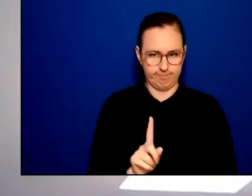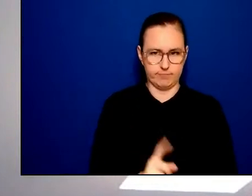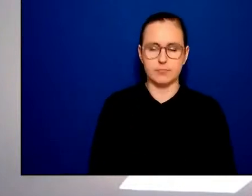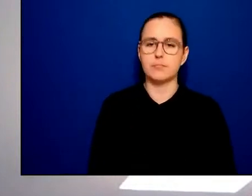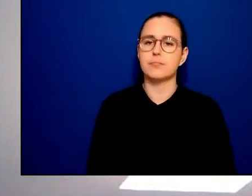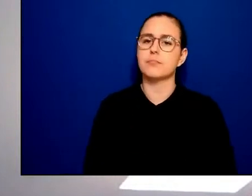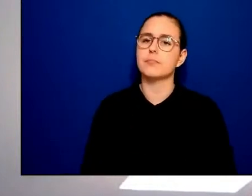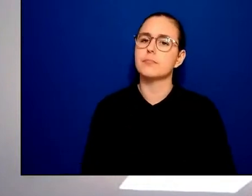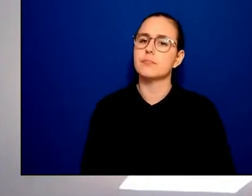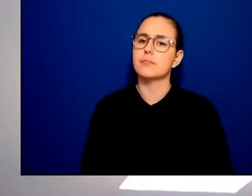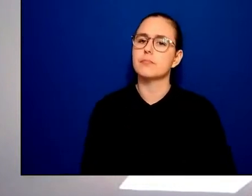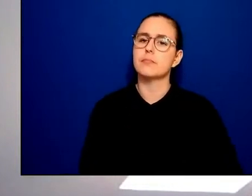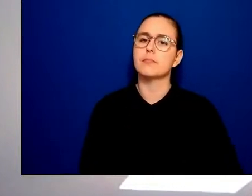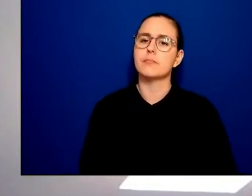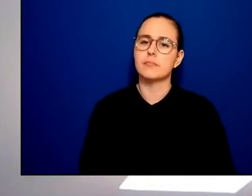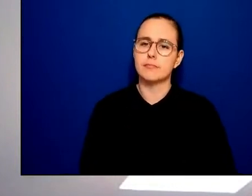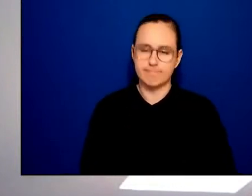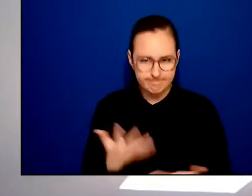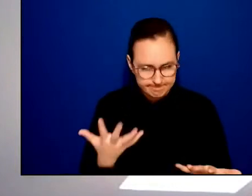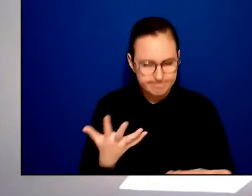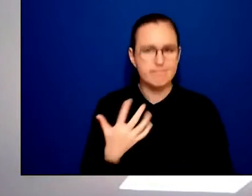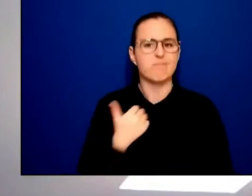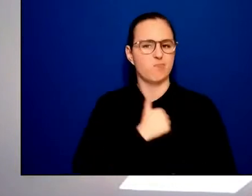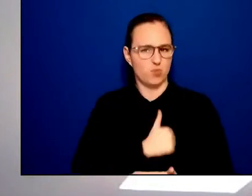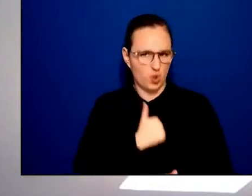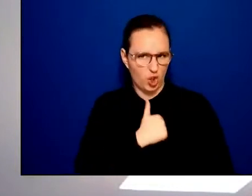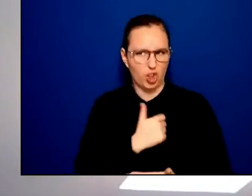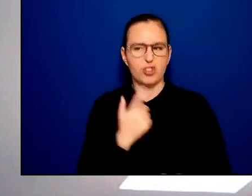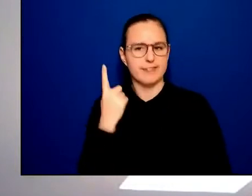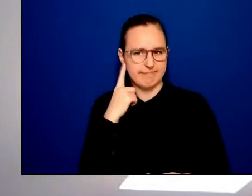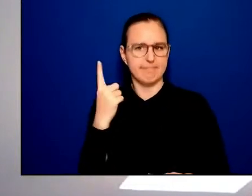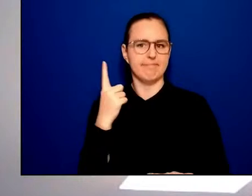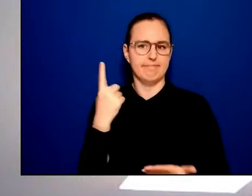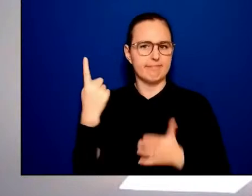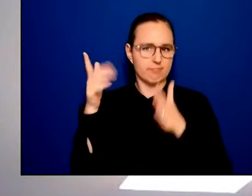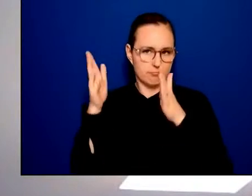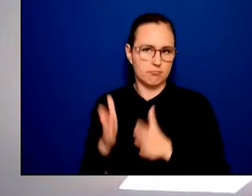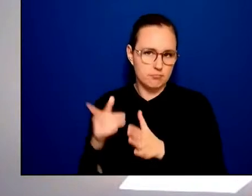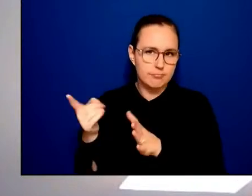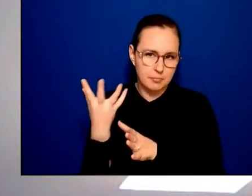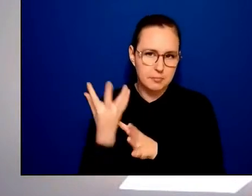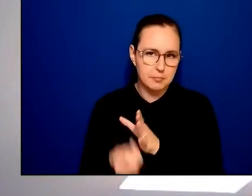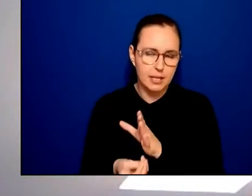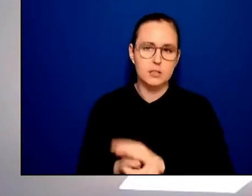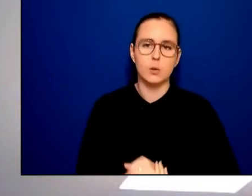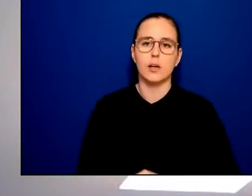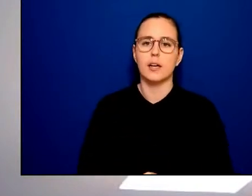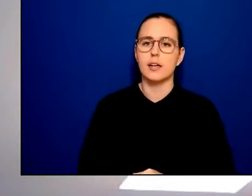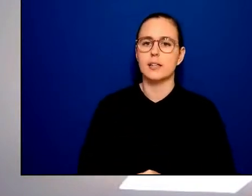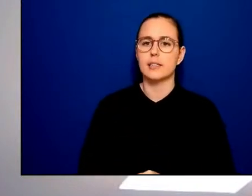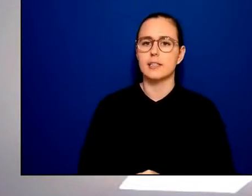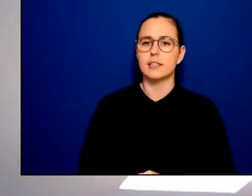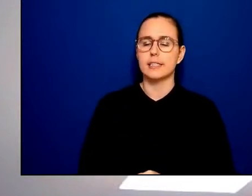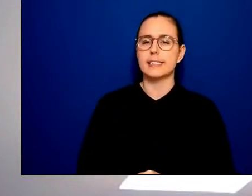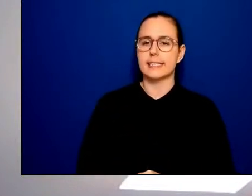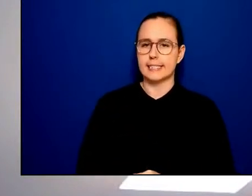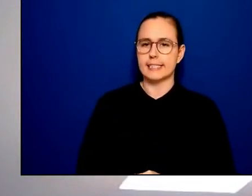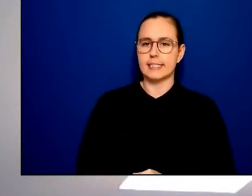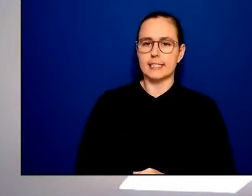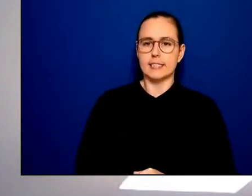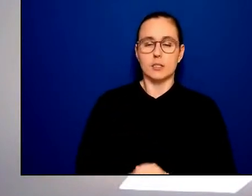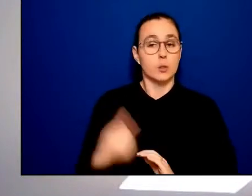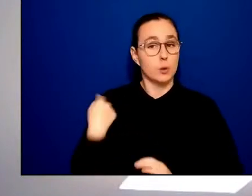As an agency, we're moving from impact-based forecasting, from hazard-based forecasting to